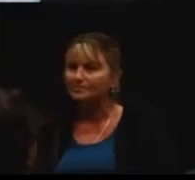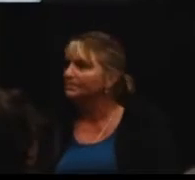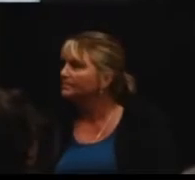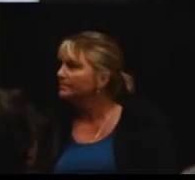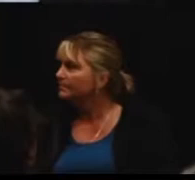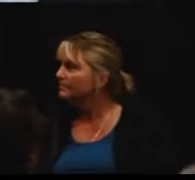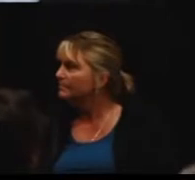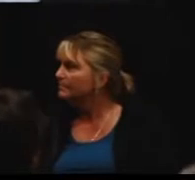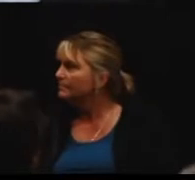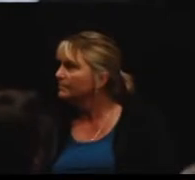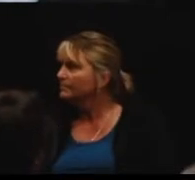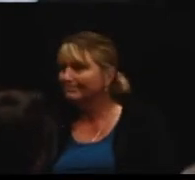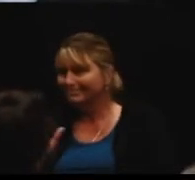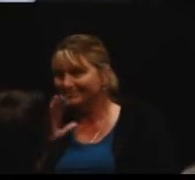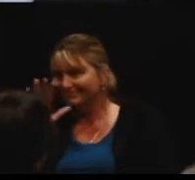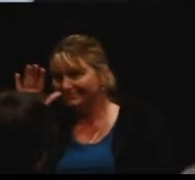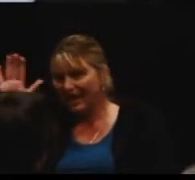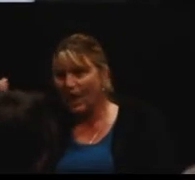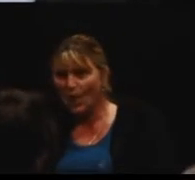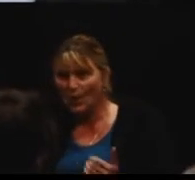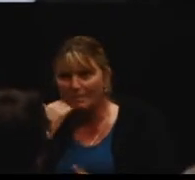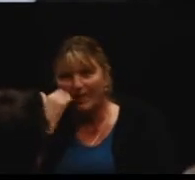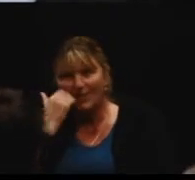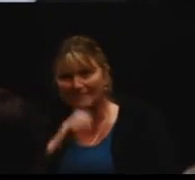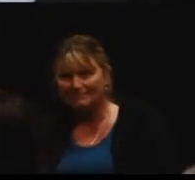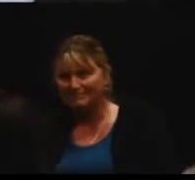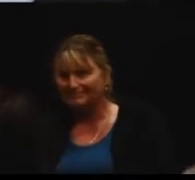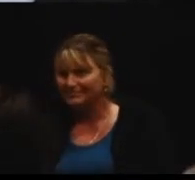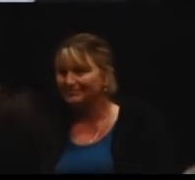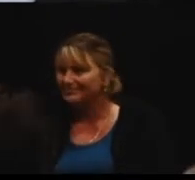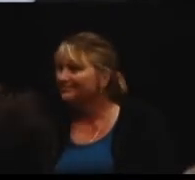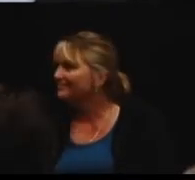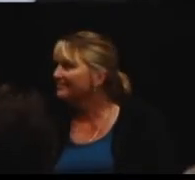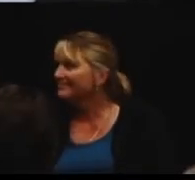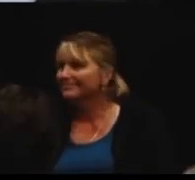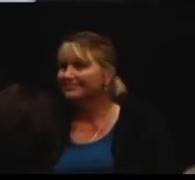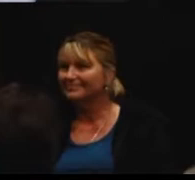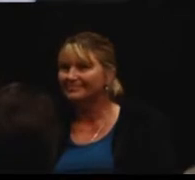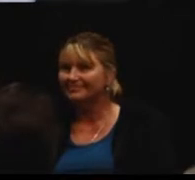Kia ora, tēnā tātou, ia koutou, I tēnei ata.